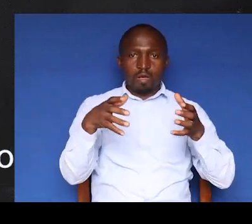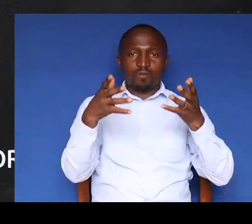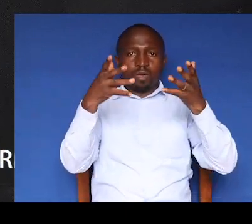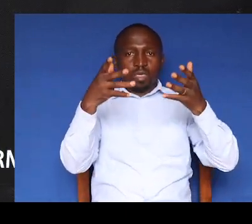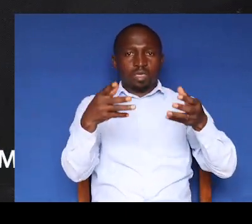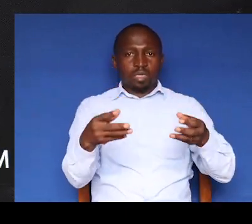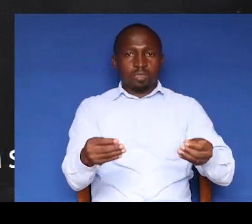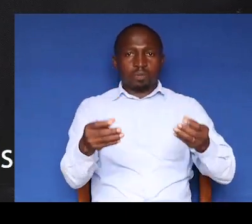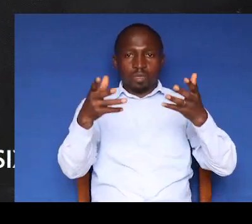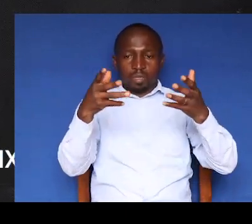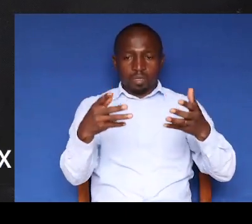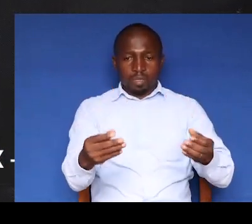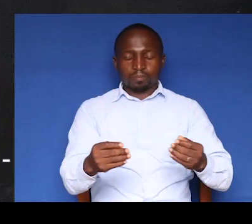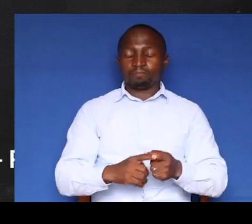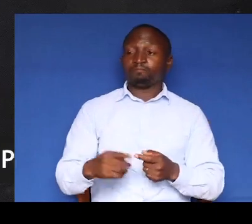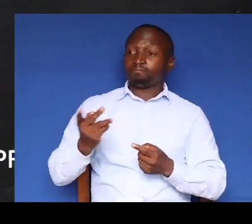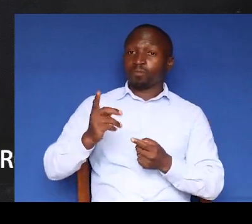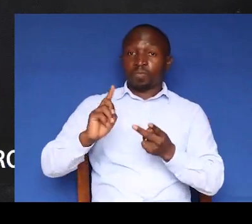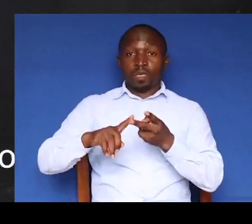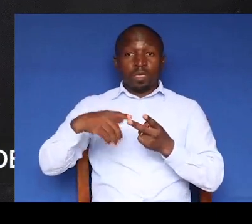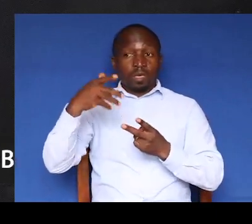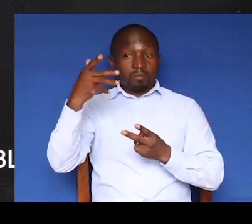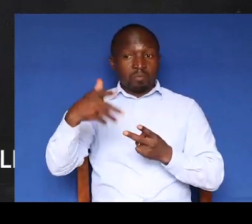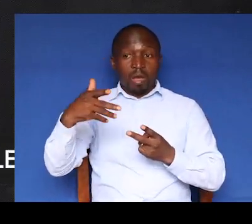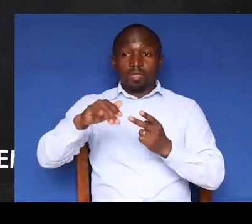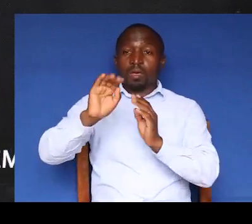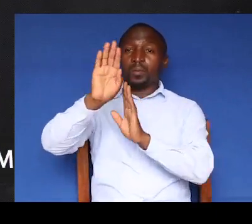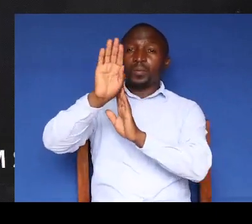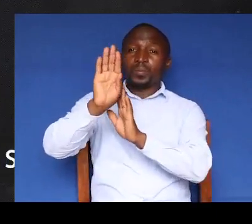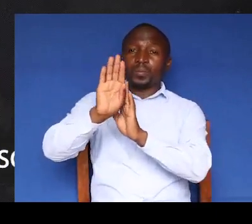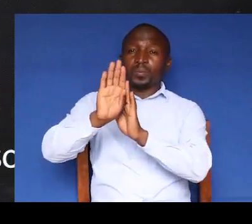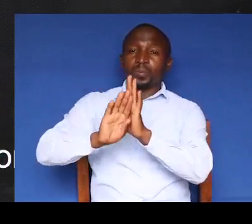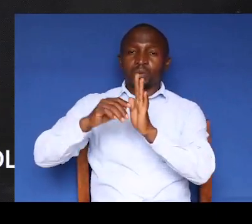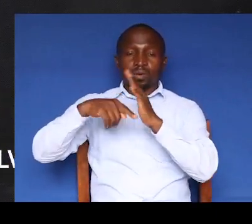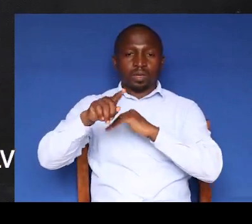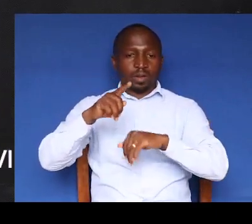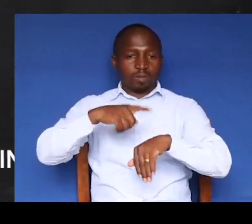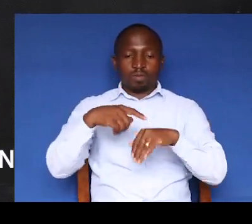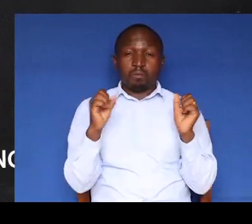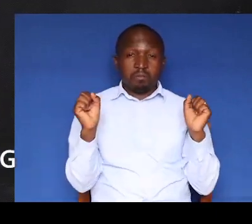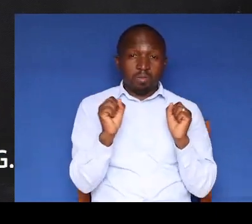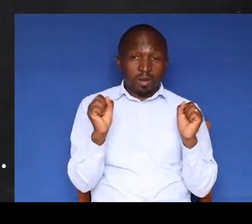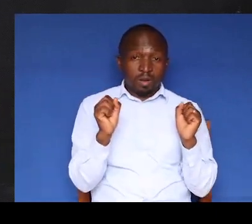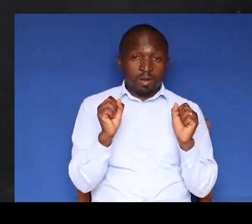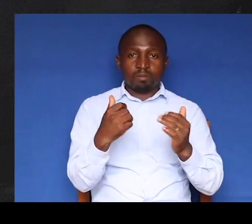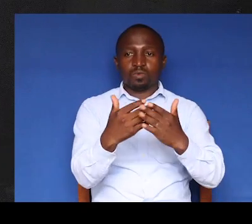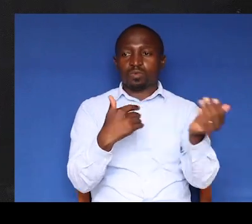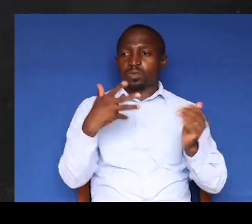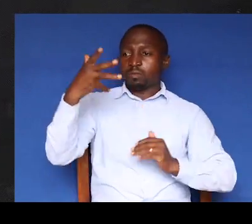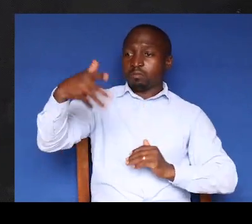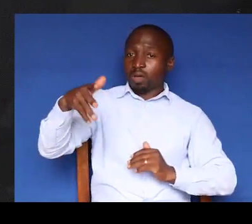used to fluctuate low in winter season as water